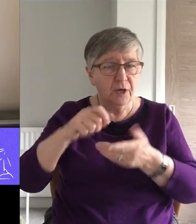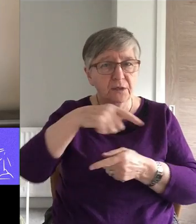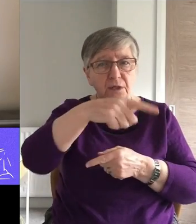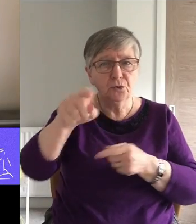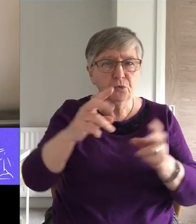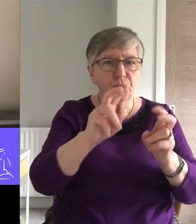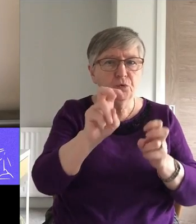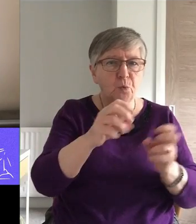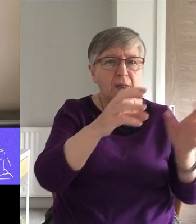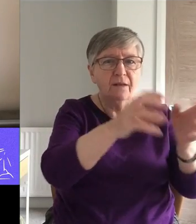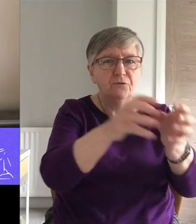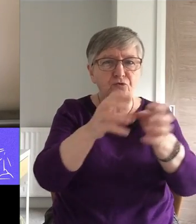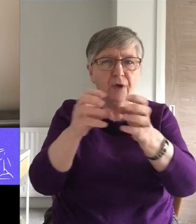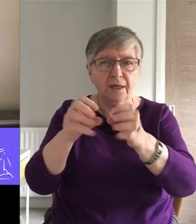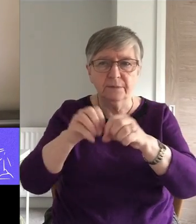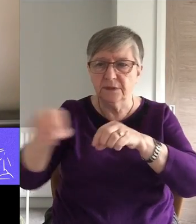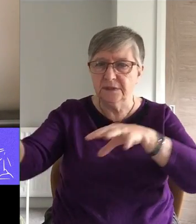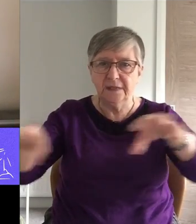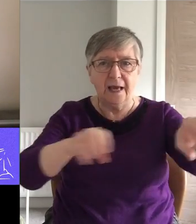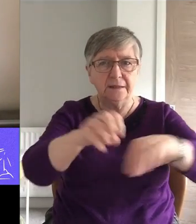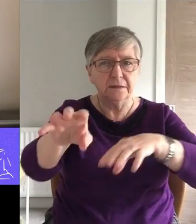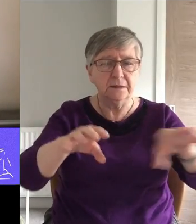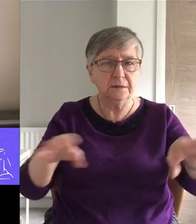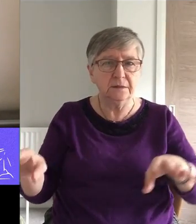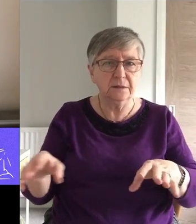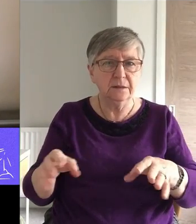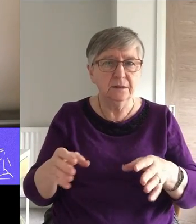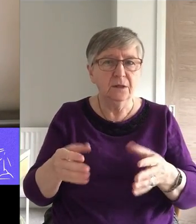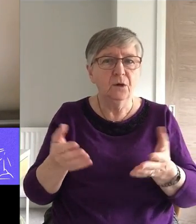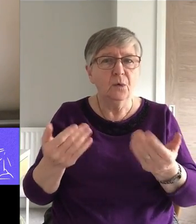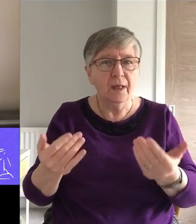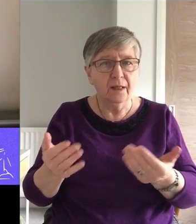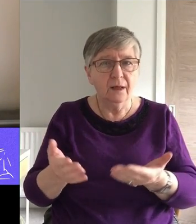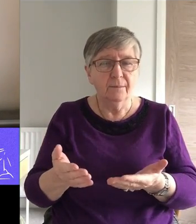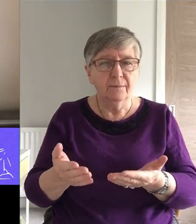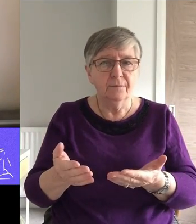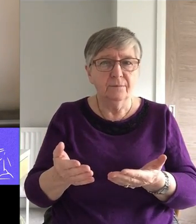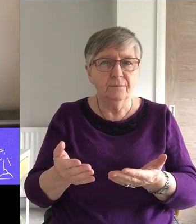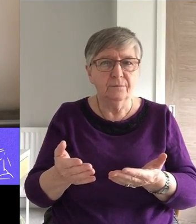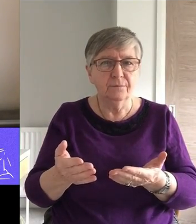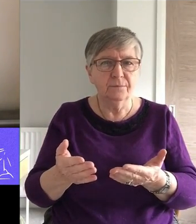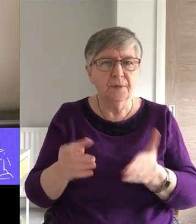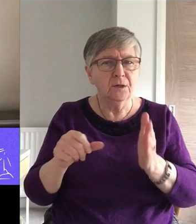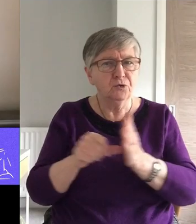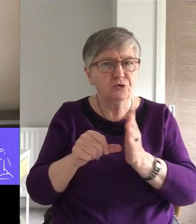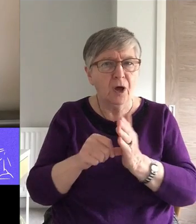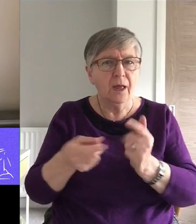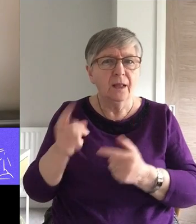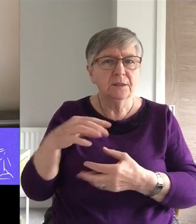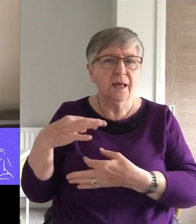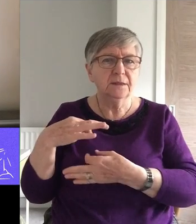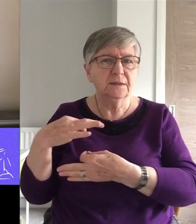scattered among the nations, greetings. Trials and temptations.